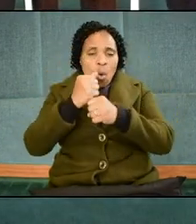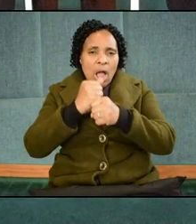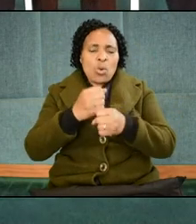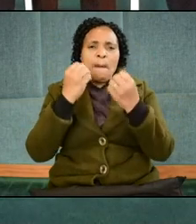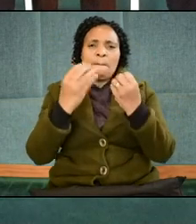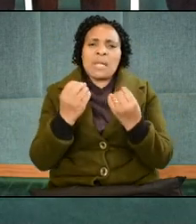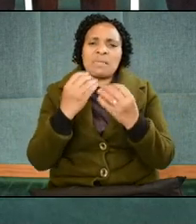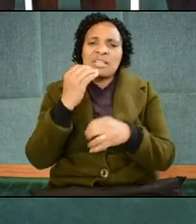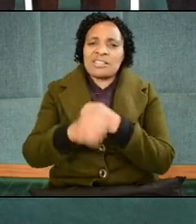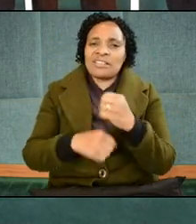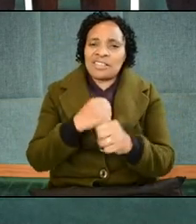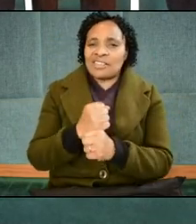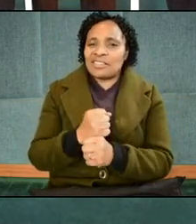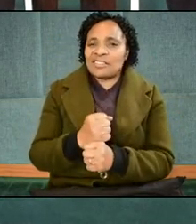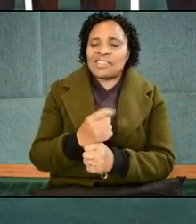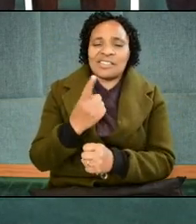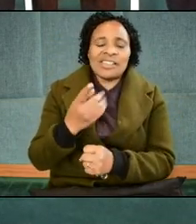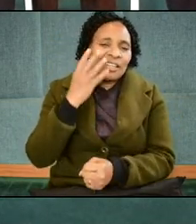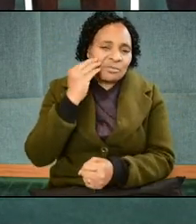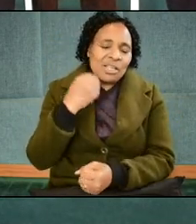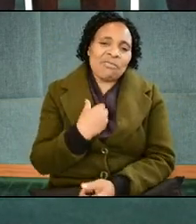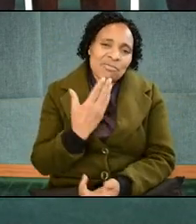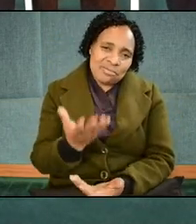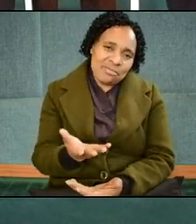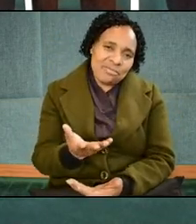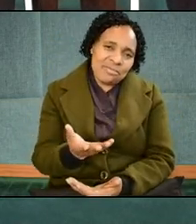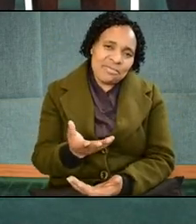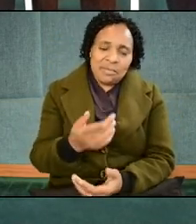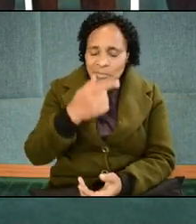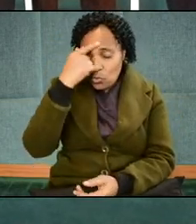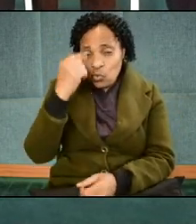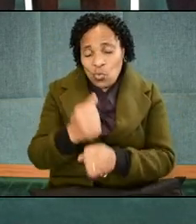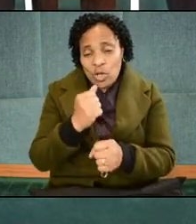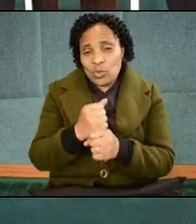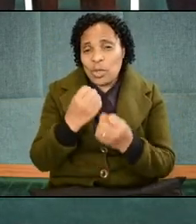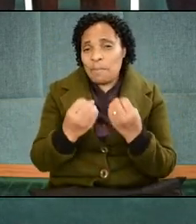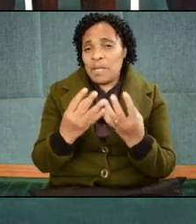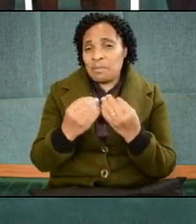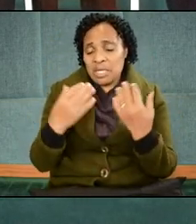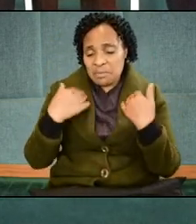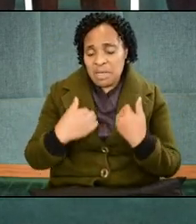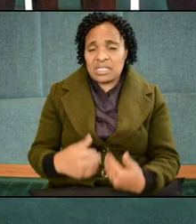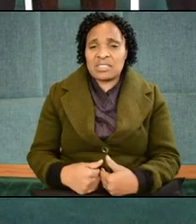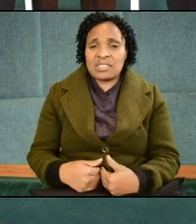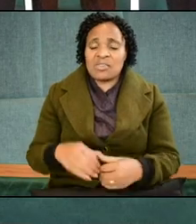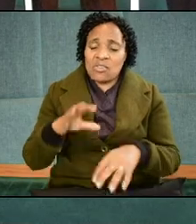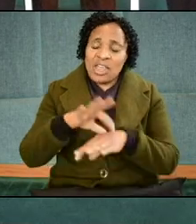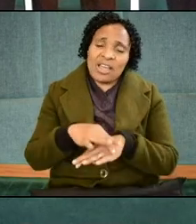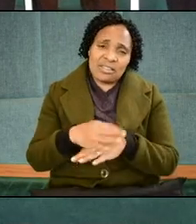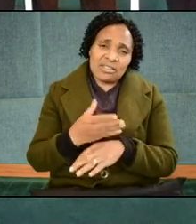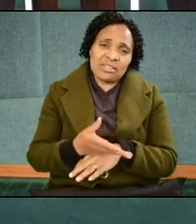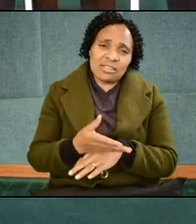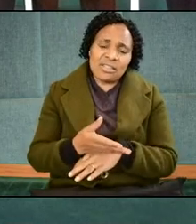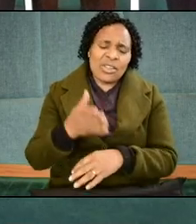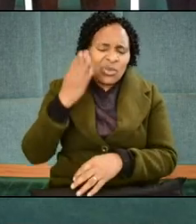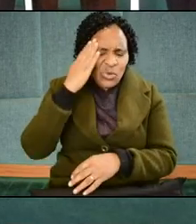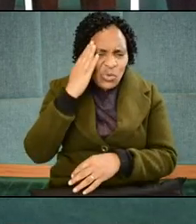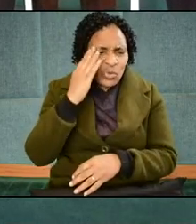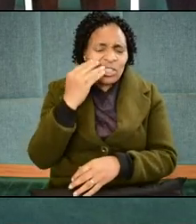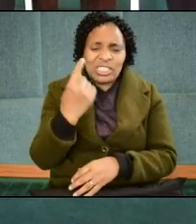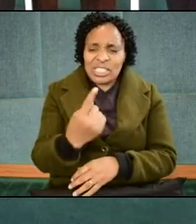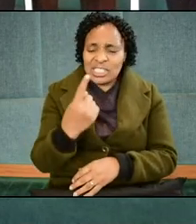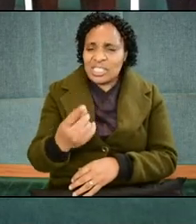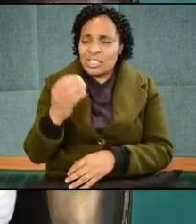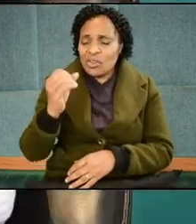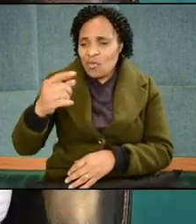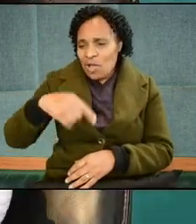so many years. Mm-hmm. So he's quite experienced, and because he's worked with so many human beings on this earth, he knows each